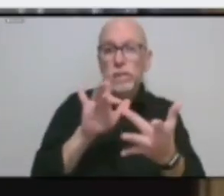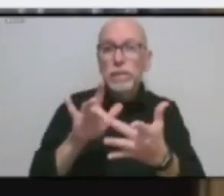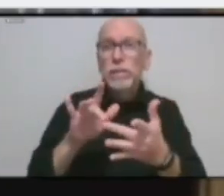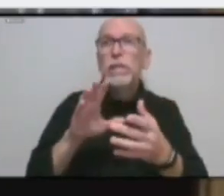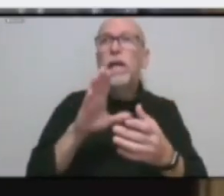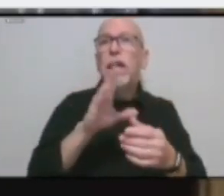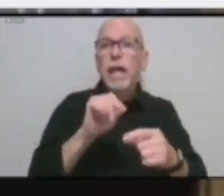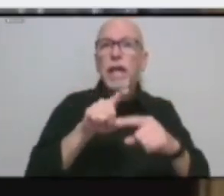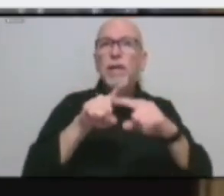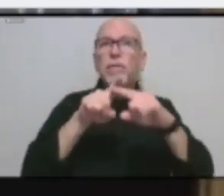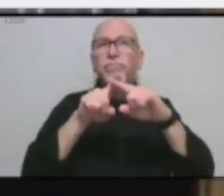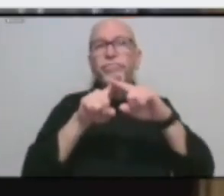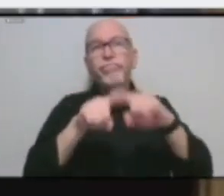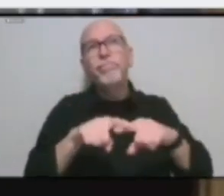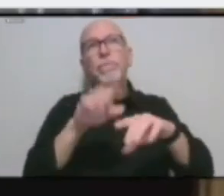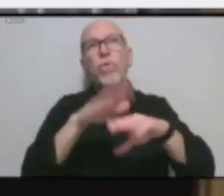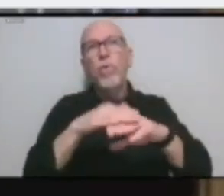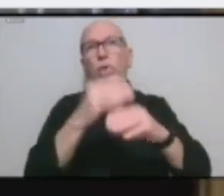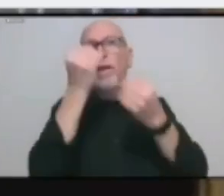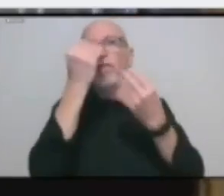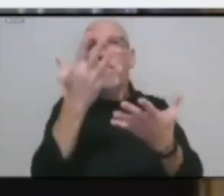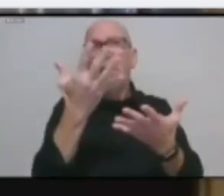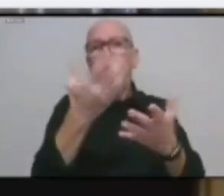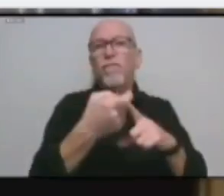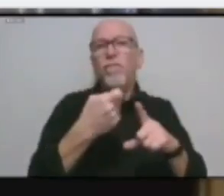on information from